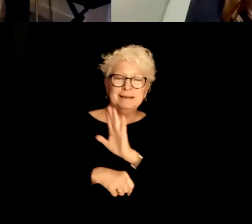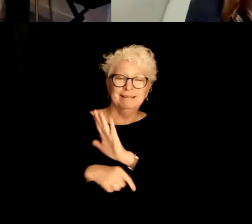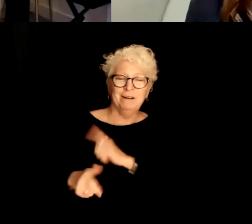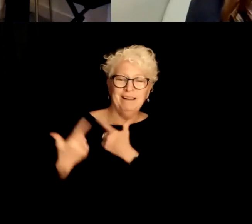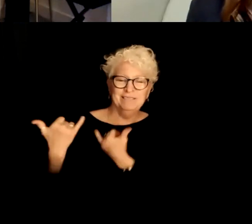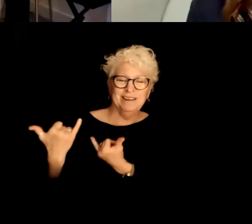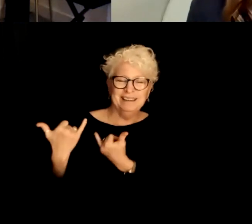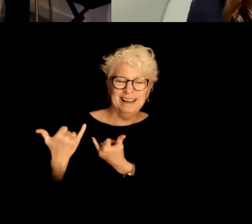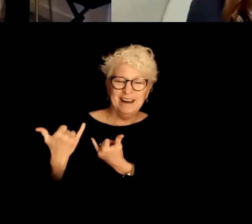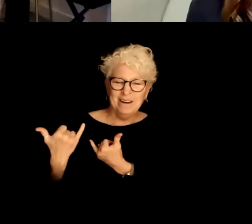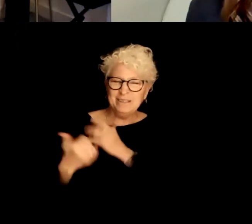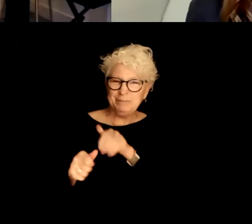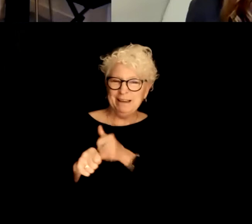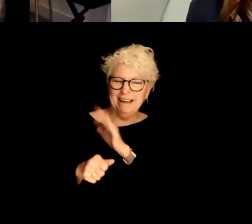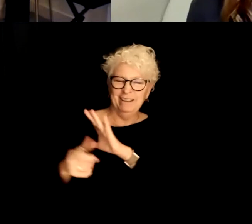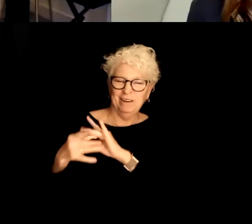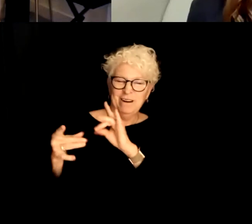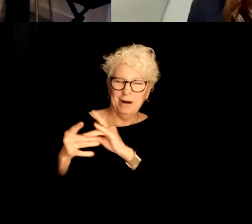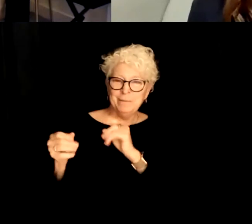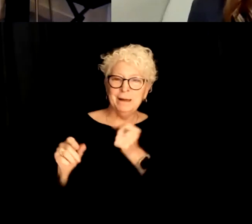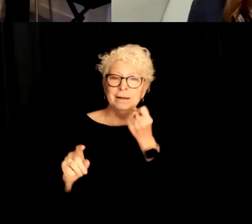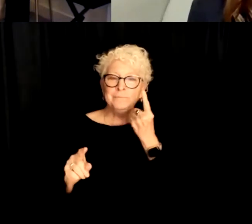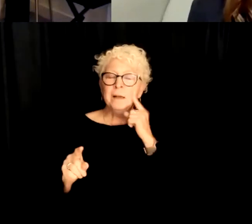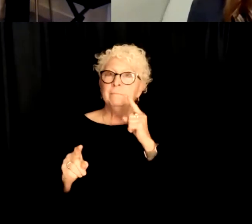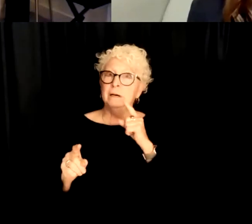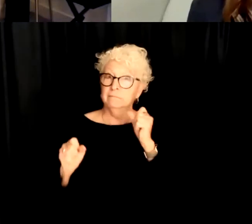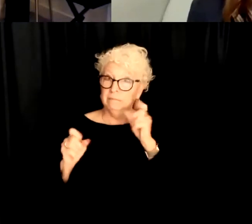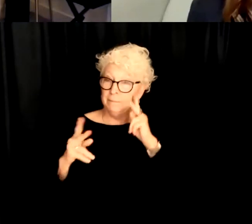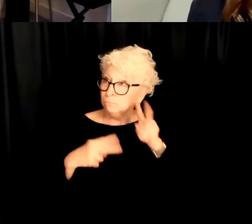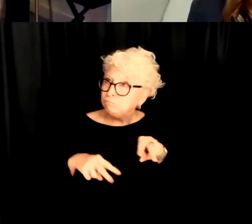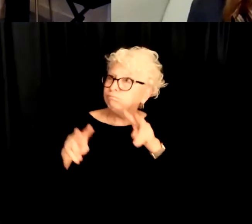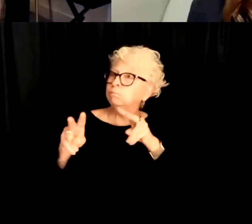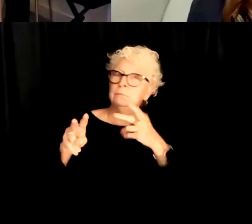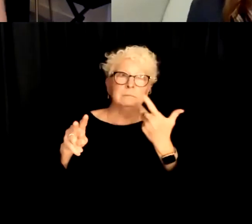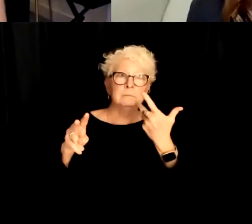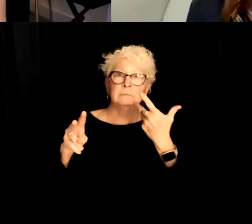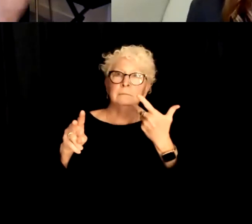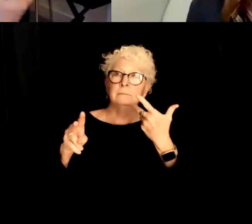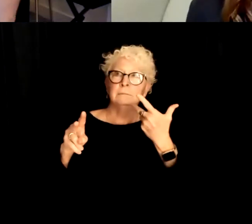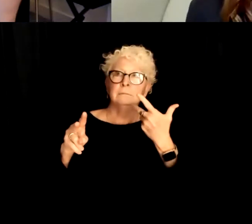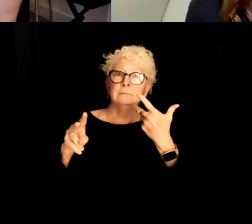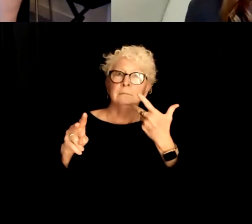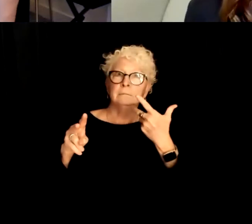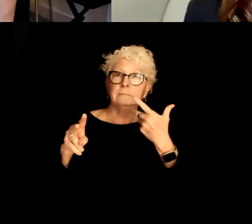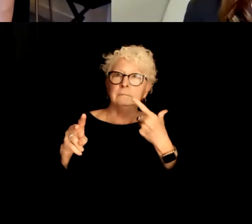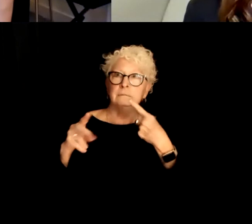think that that's a part of it, but they have a very large platform, and it struck me as